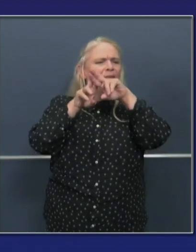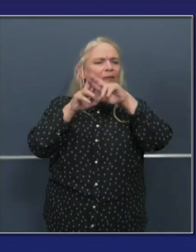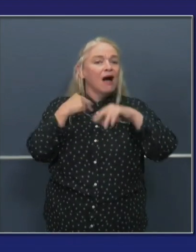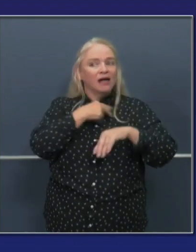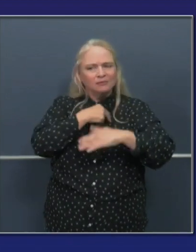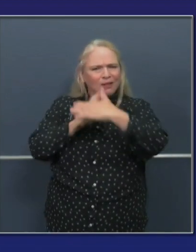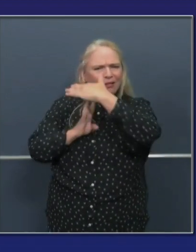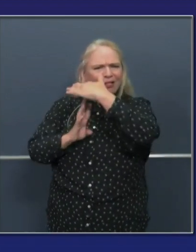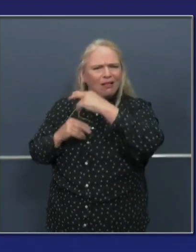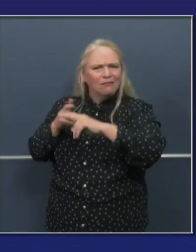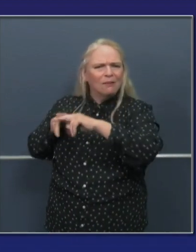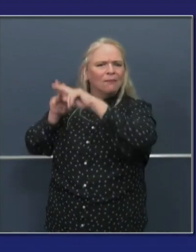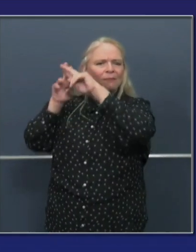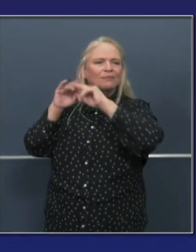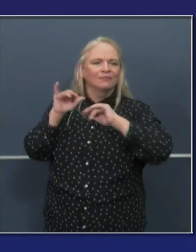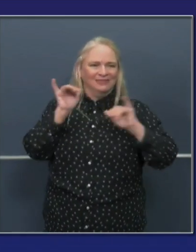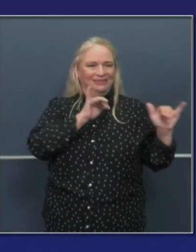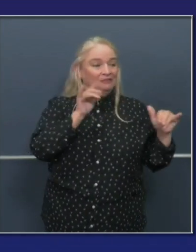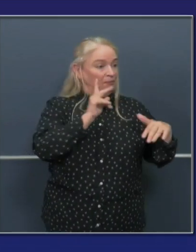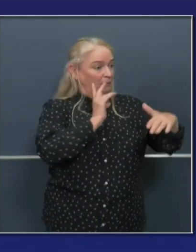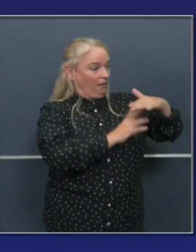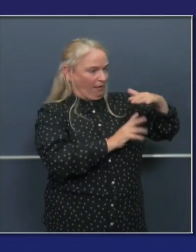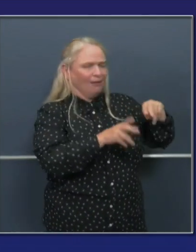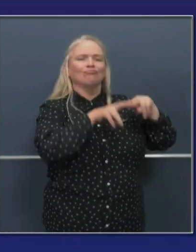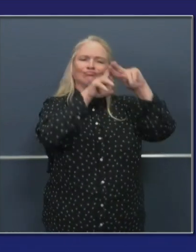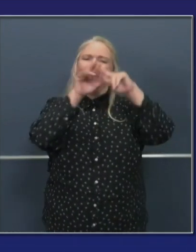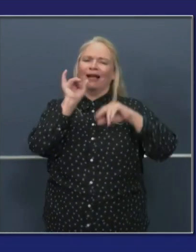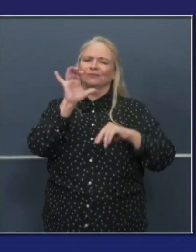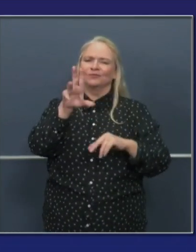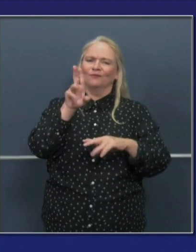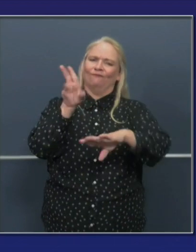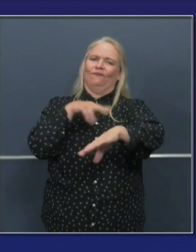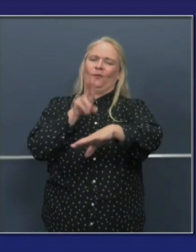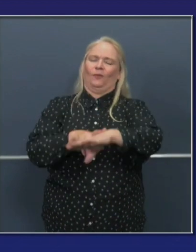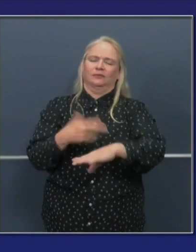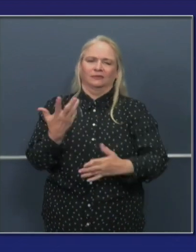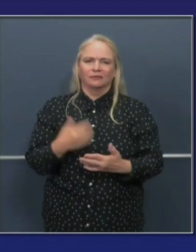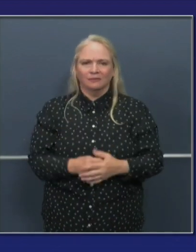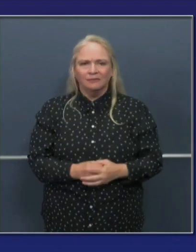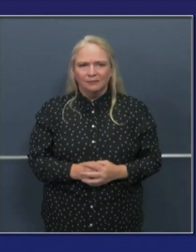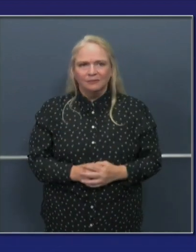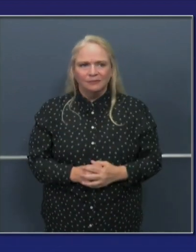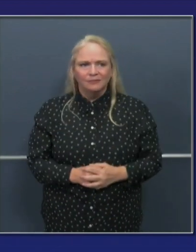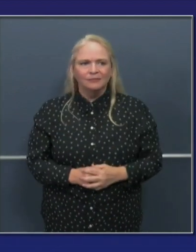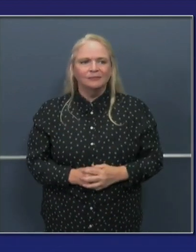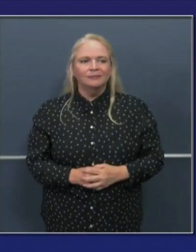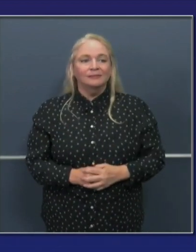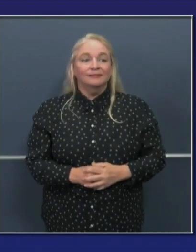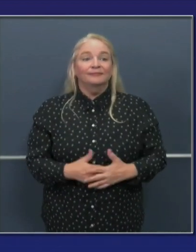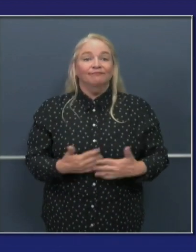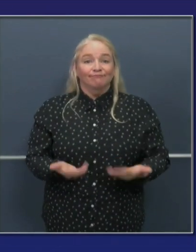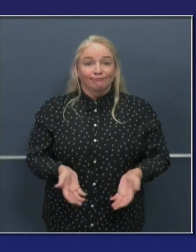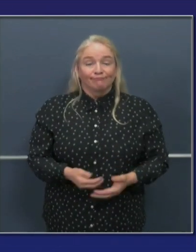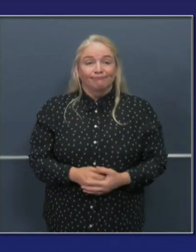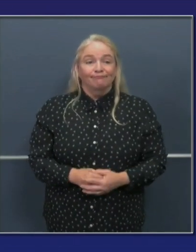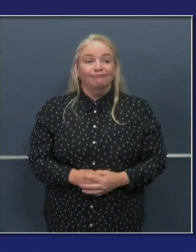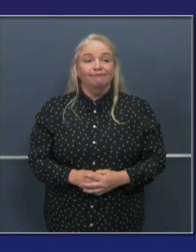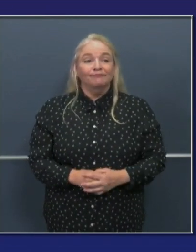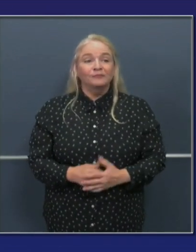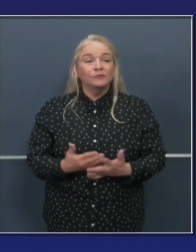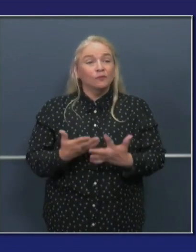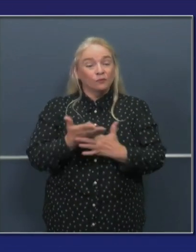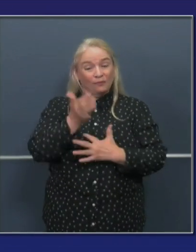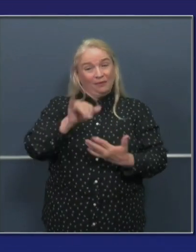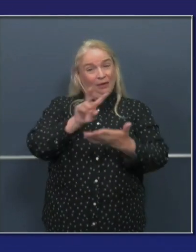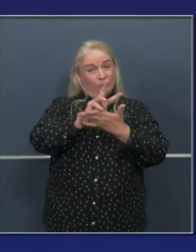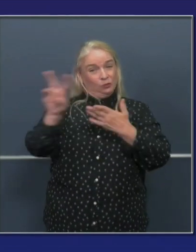to increase, all as lagging indicators. We're seeing ICU admissions increase over the course of a 2-week period